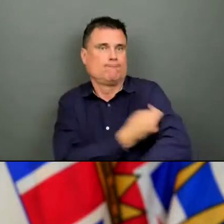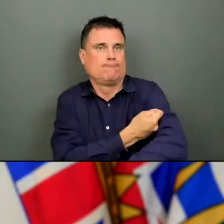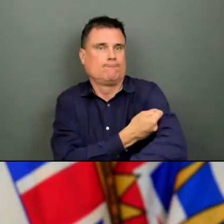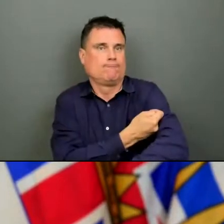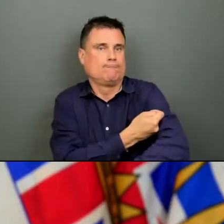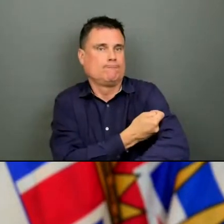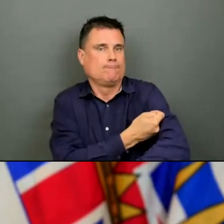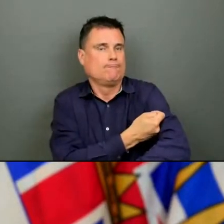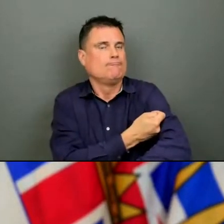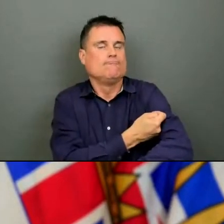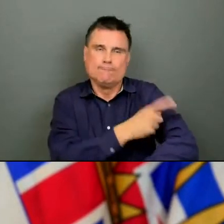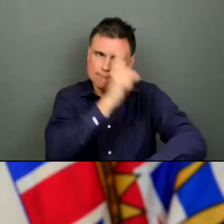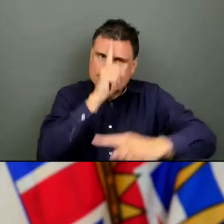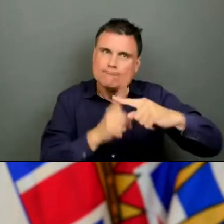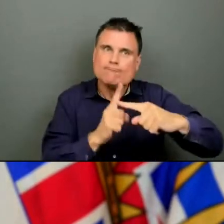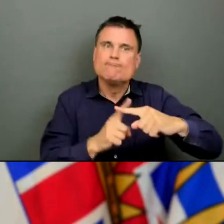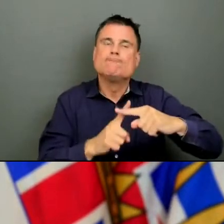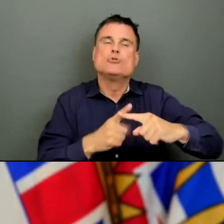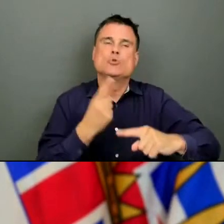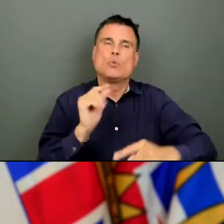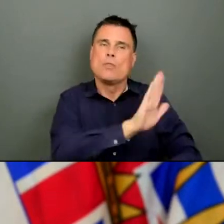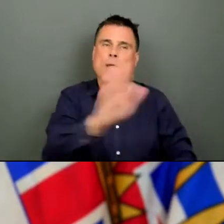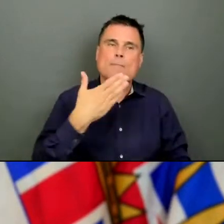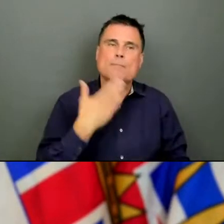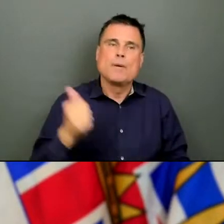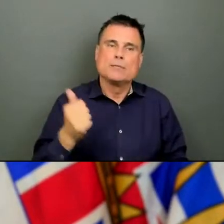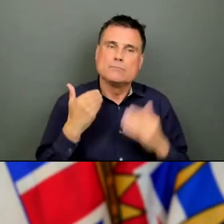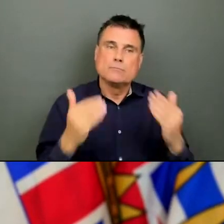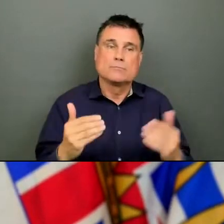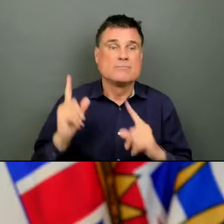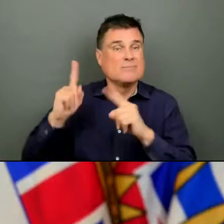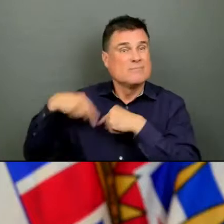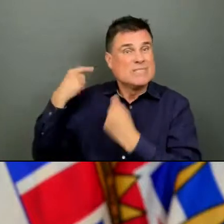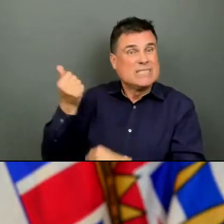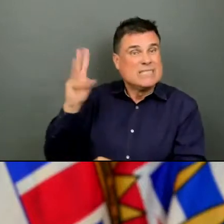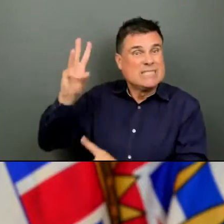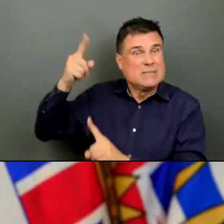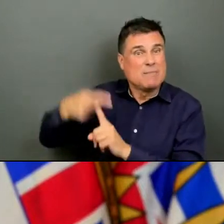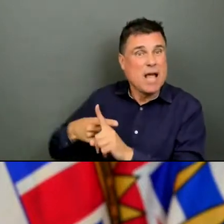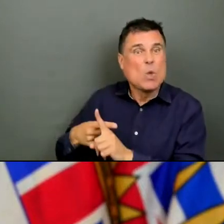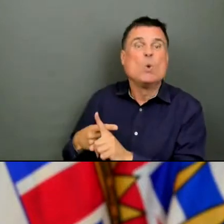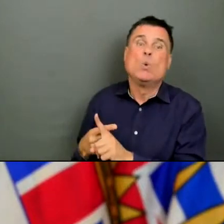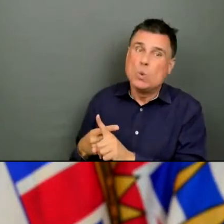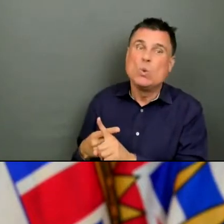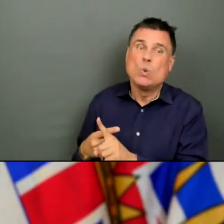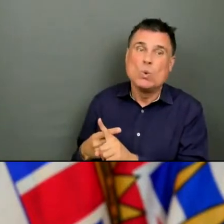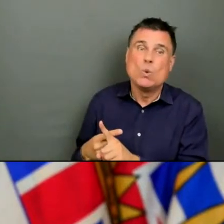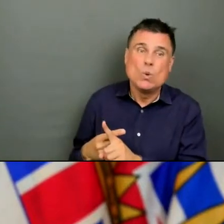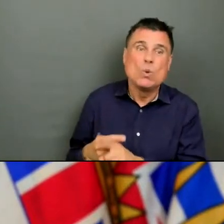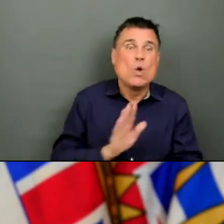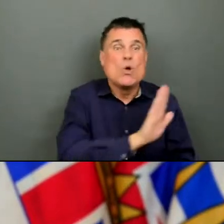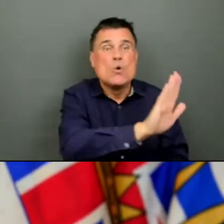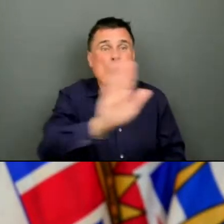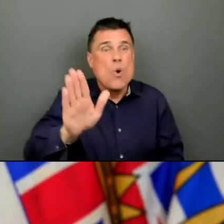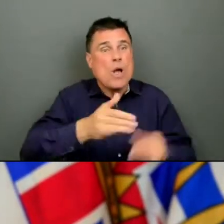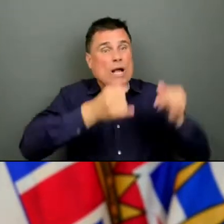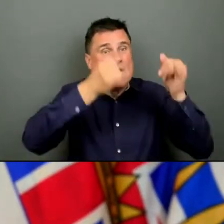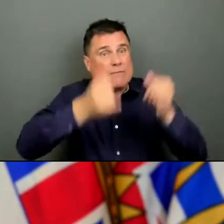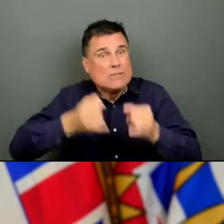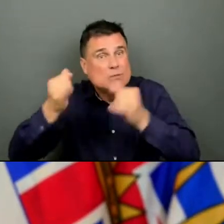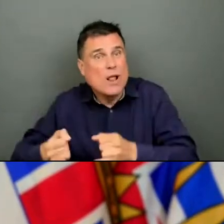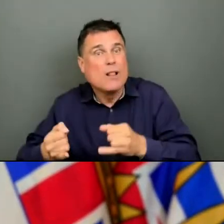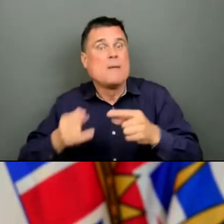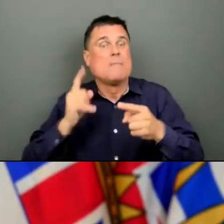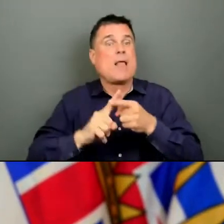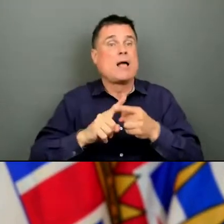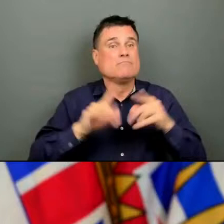bit. For 16 months, it has been our individual and collective efforts to use our layers